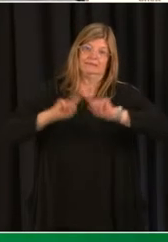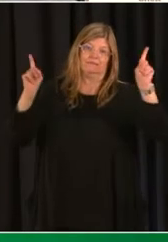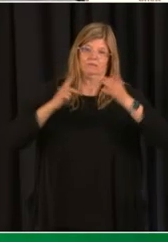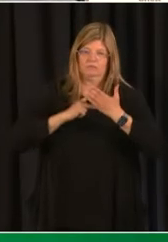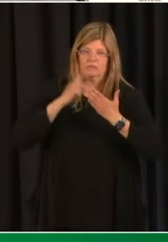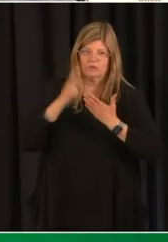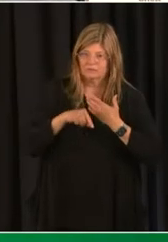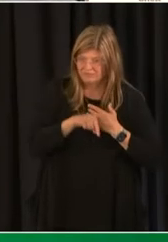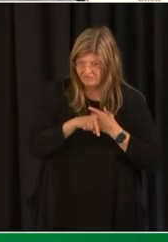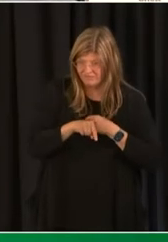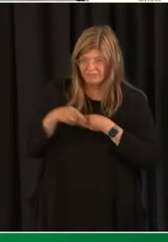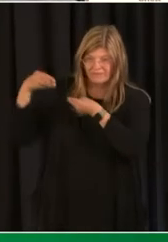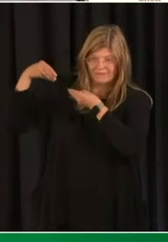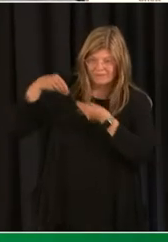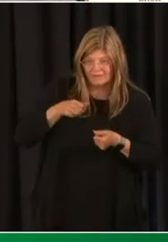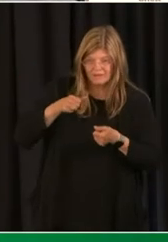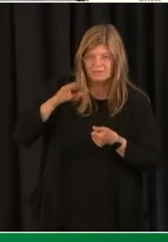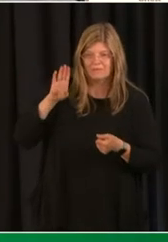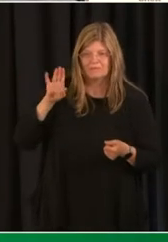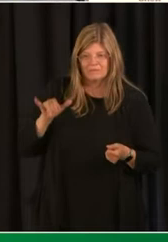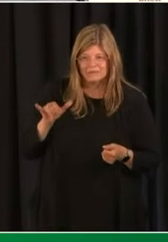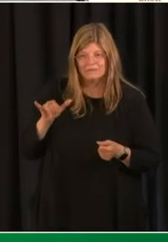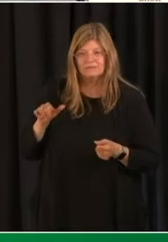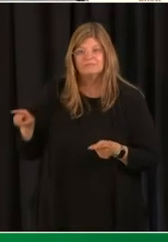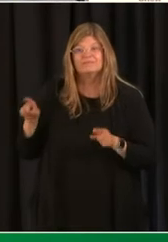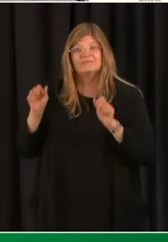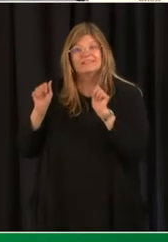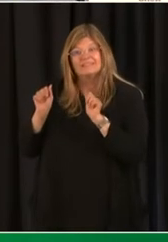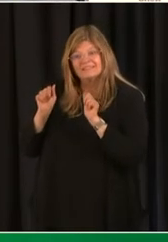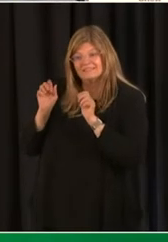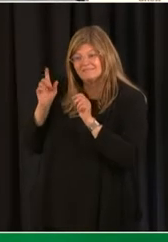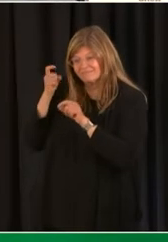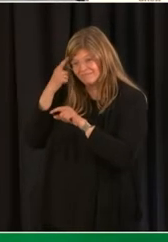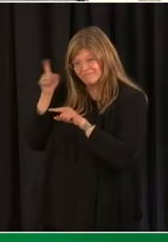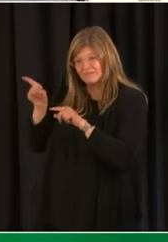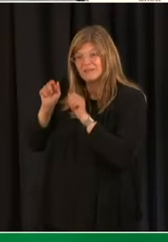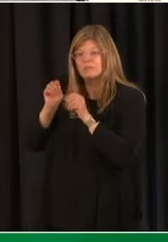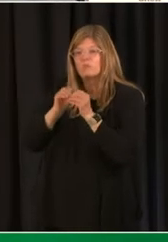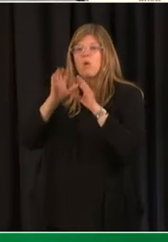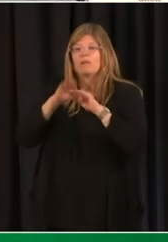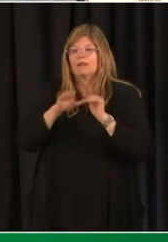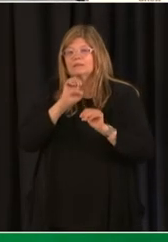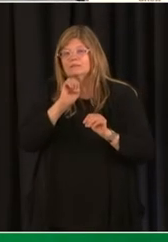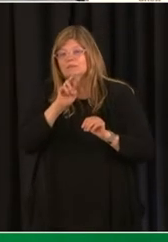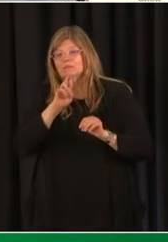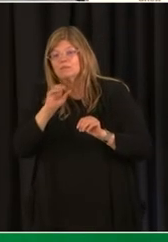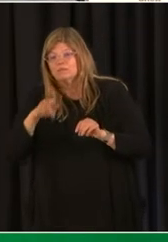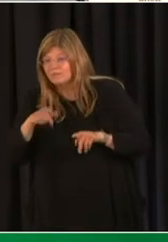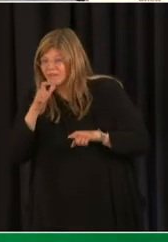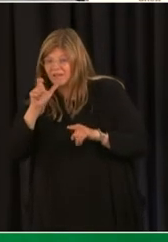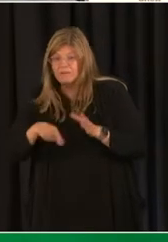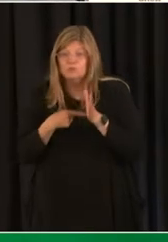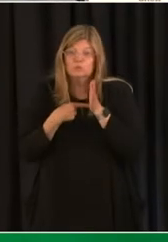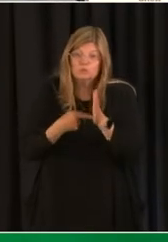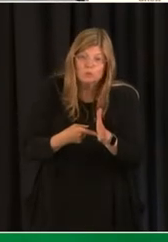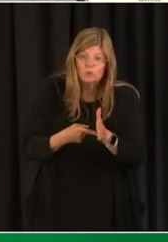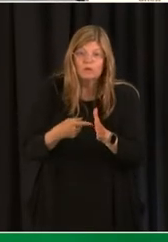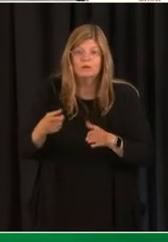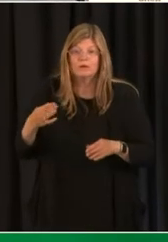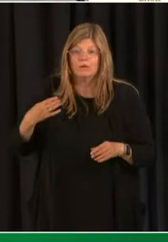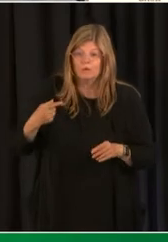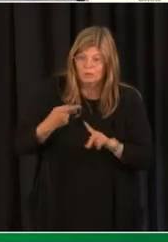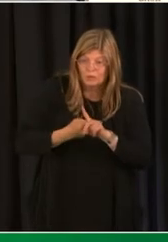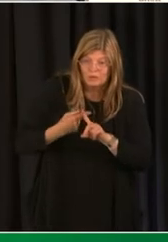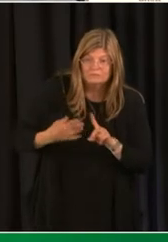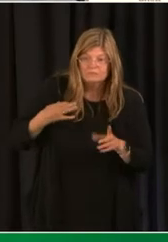funded where tenants can receive much more assistance than through ERAP, and you don't have to show that you have a writ or anything like that to apply, just that